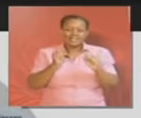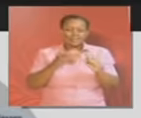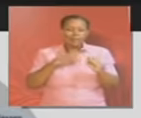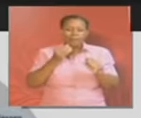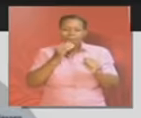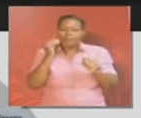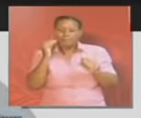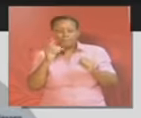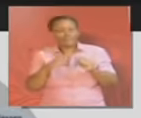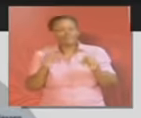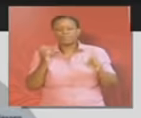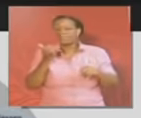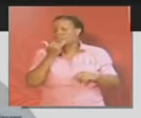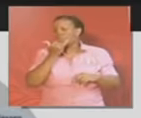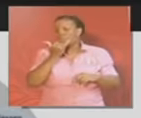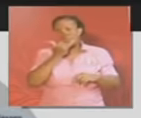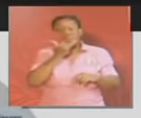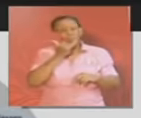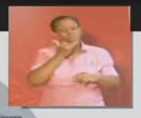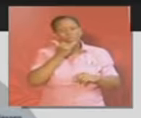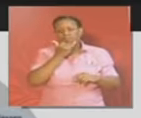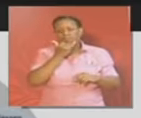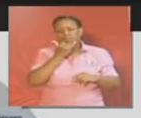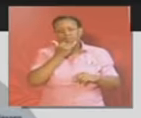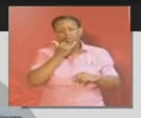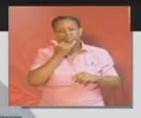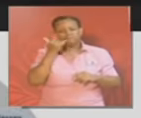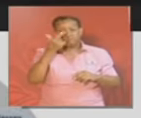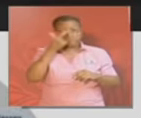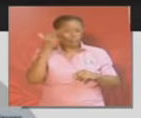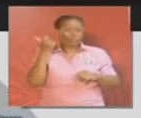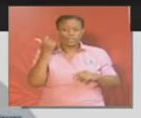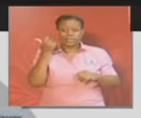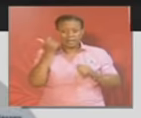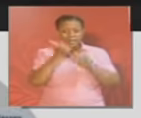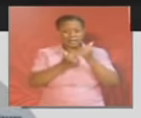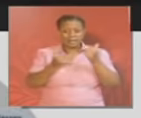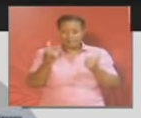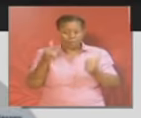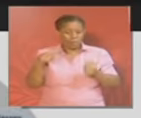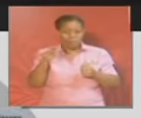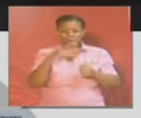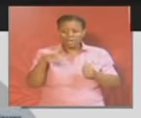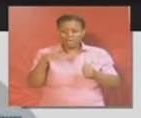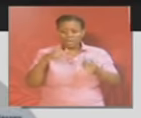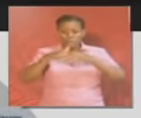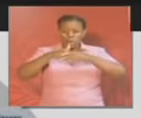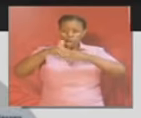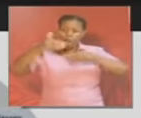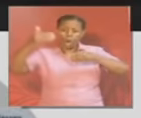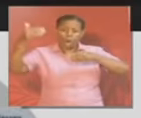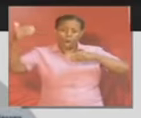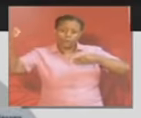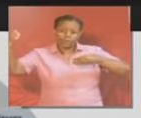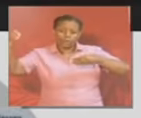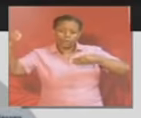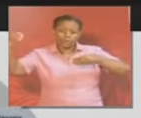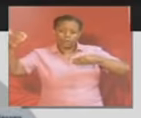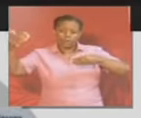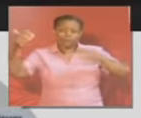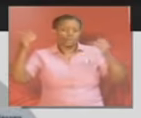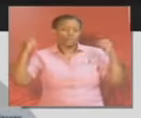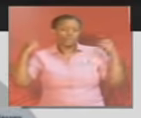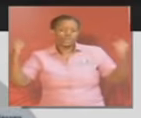to Lime with, in a small Lime, the people who they go to the gym with, the family members of those